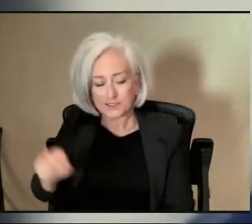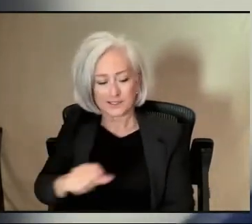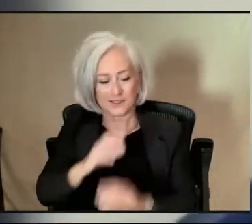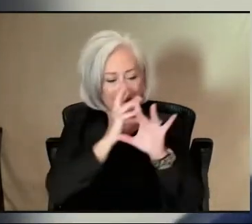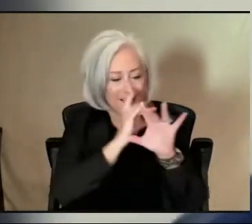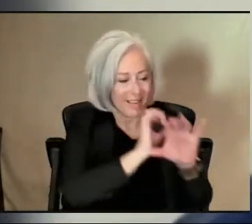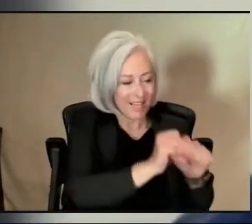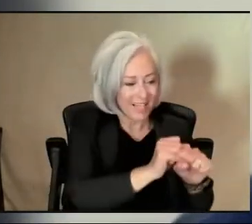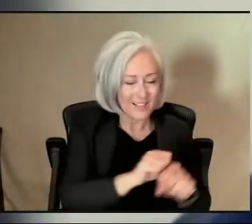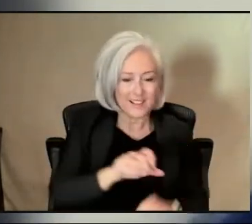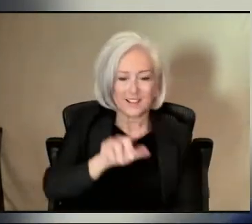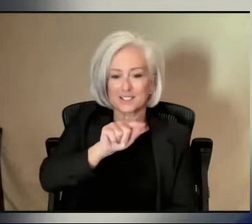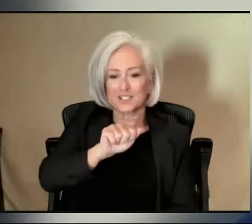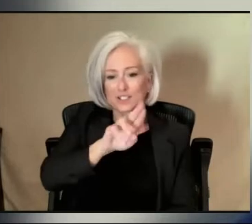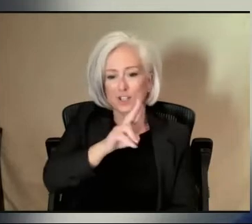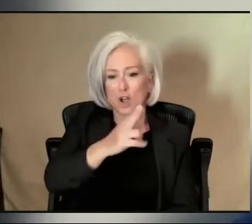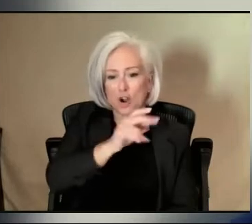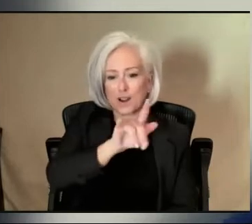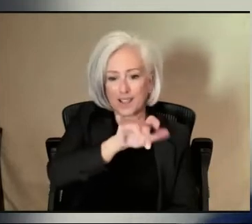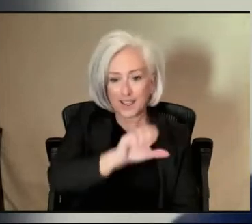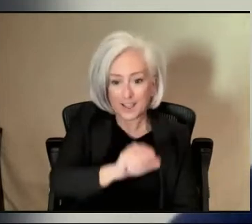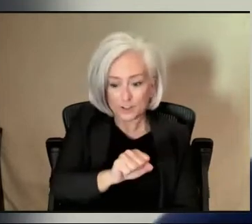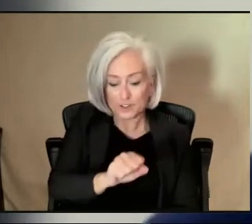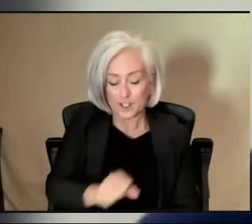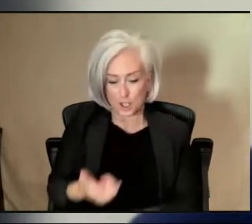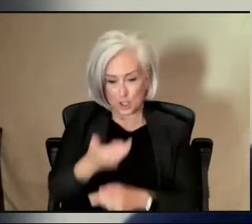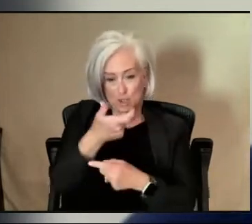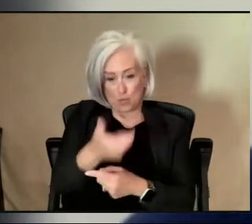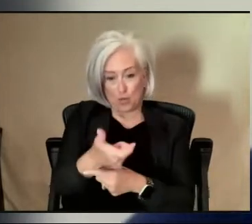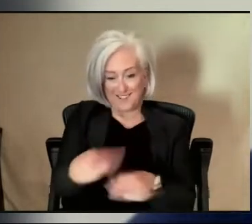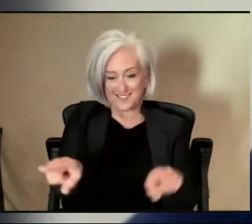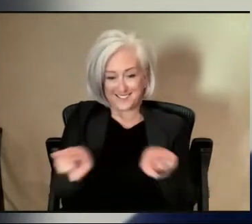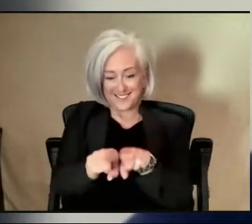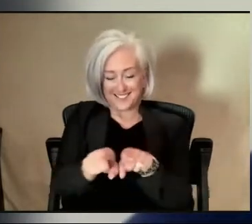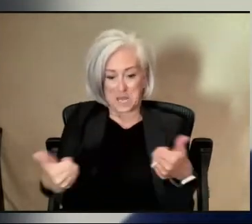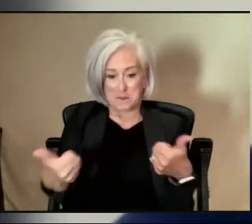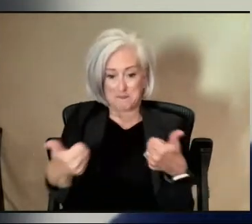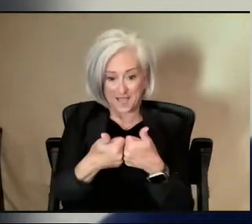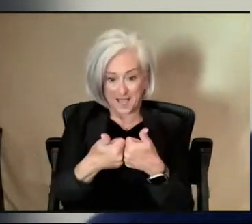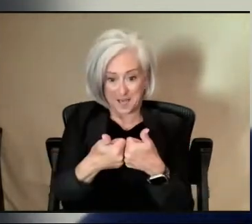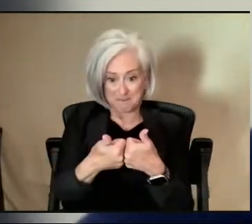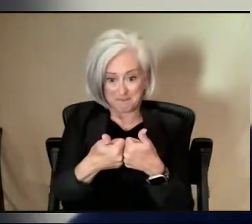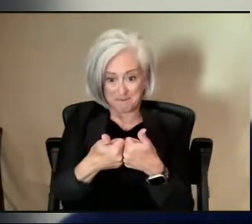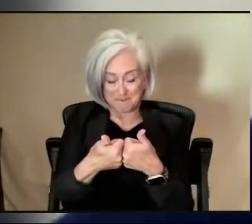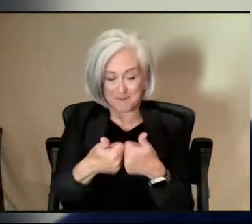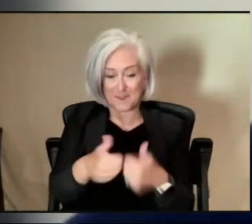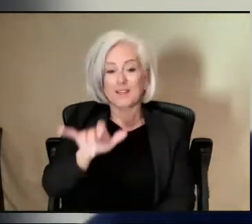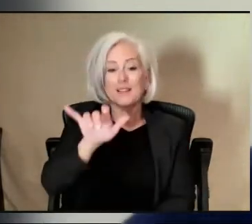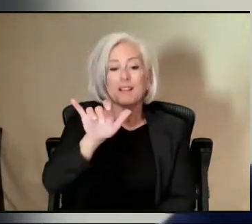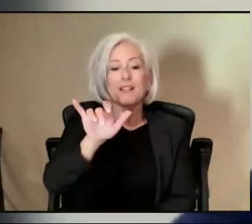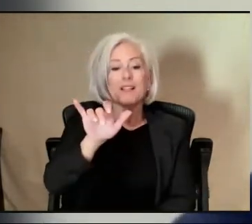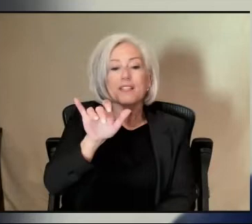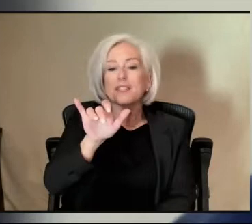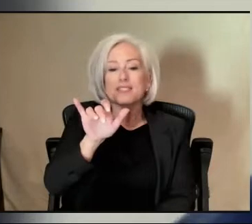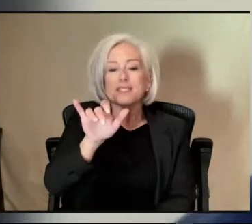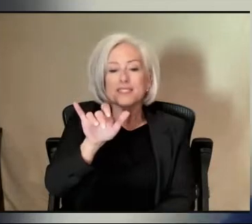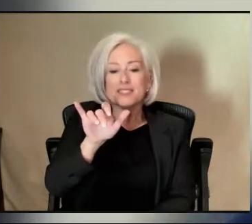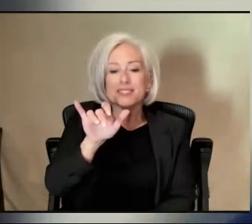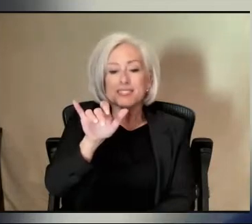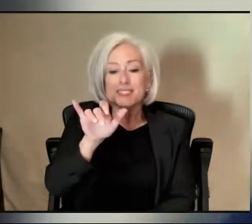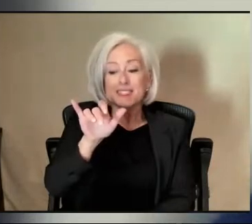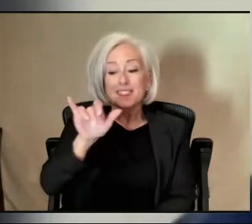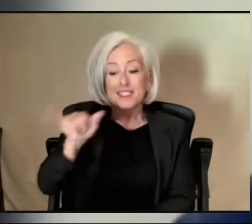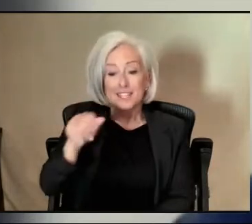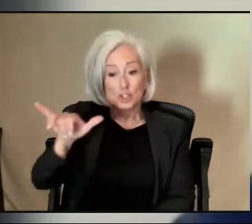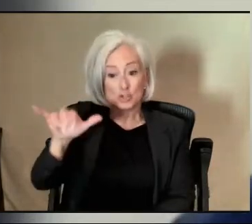play in the NCAA tournament, and that play in the mind of the person who is the Jayhawk